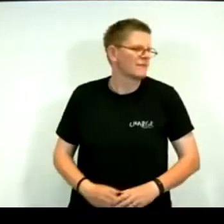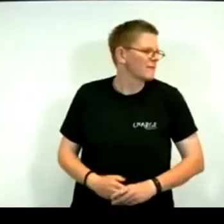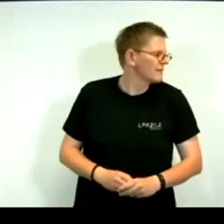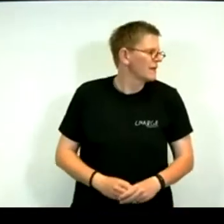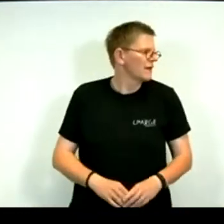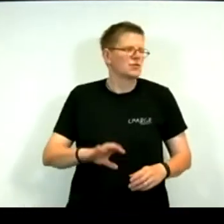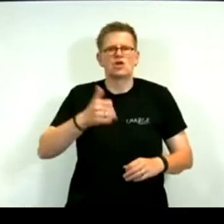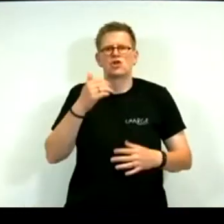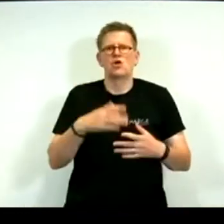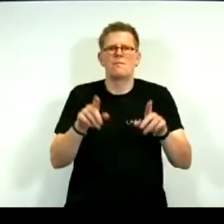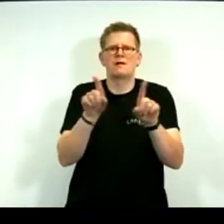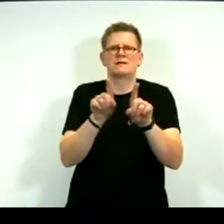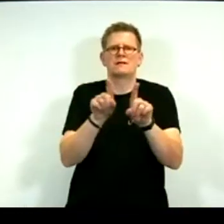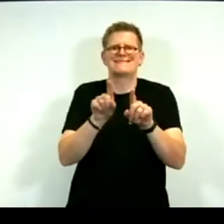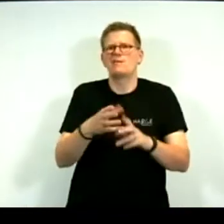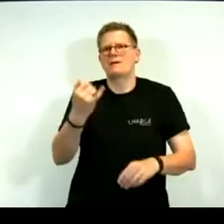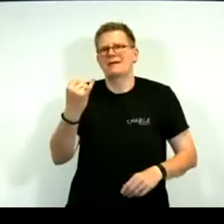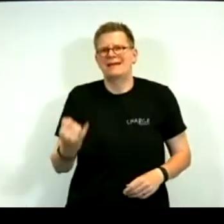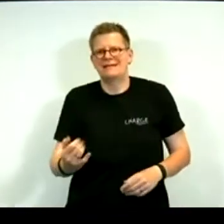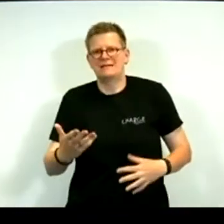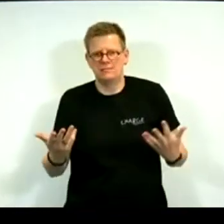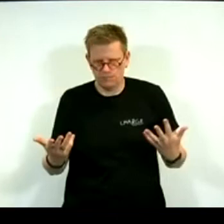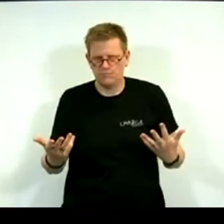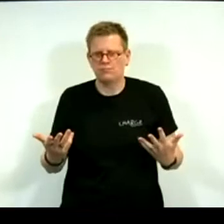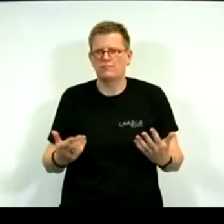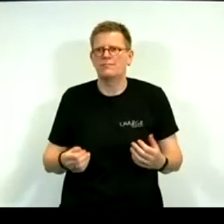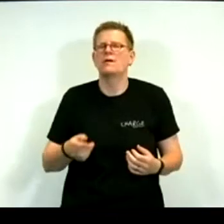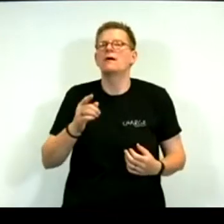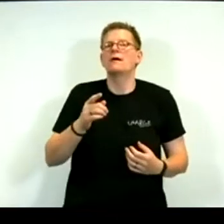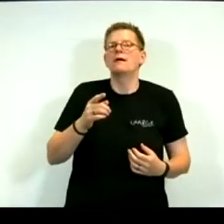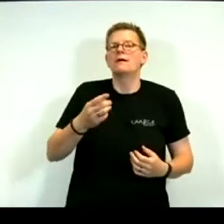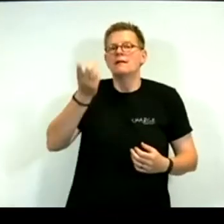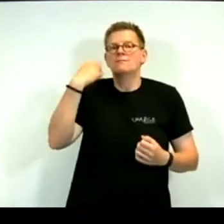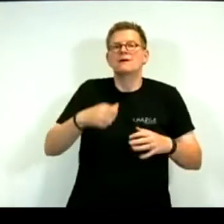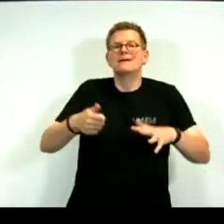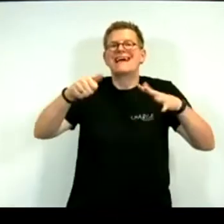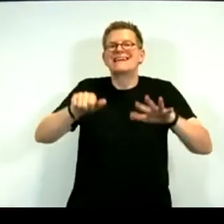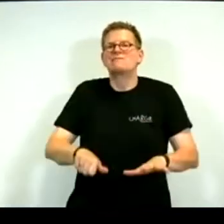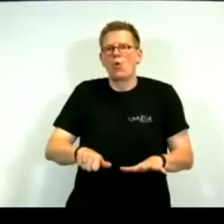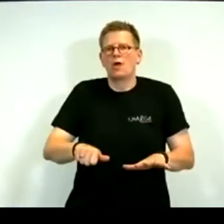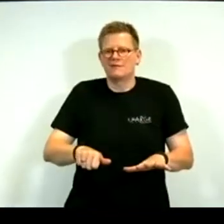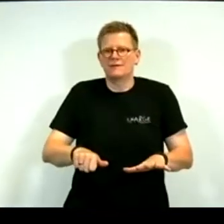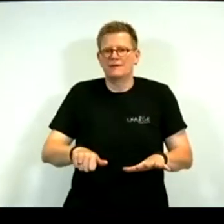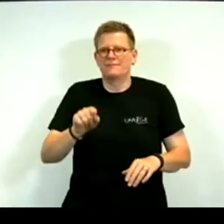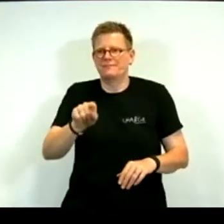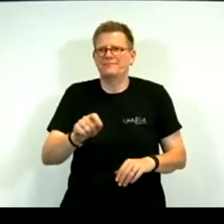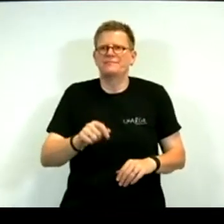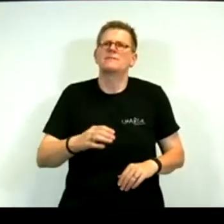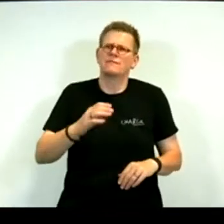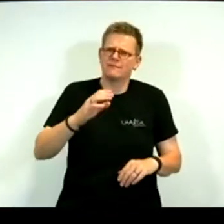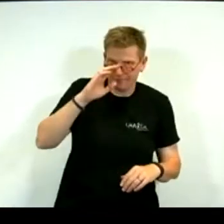It's still the same child, but maybe that has already been answered now. It says here for about half a year